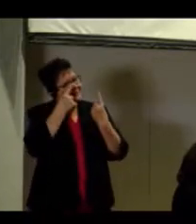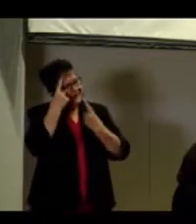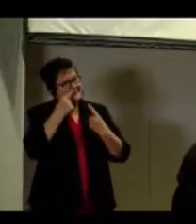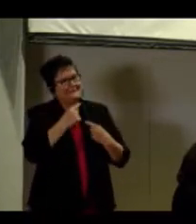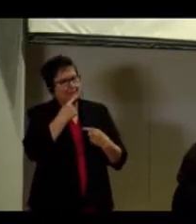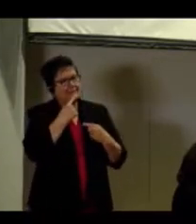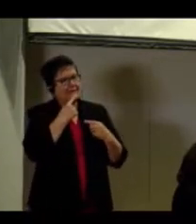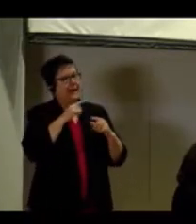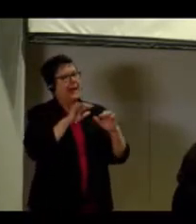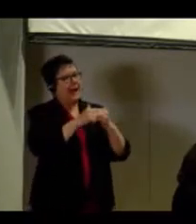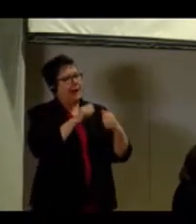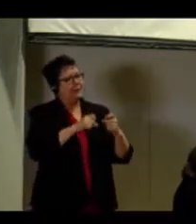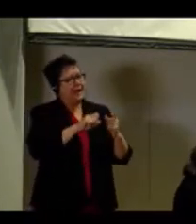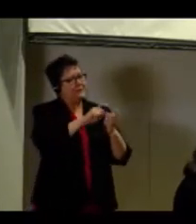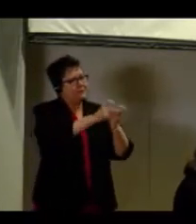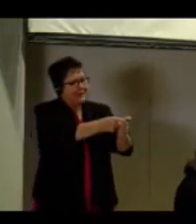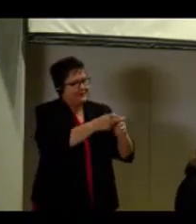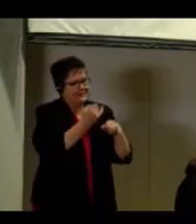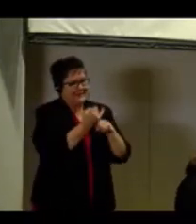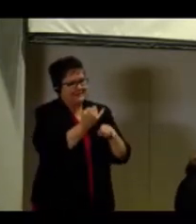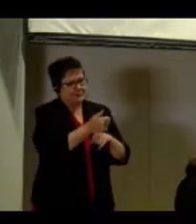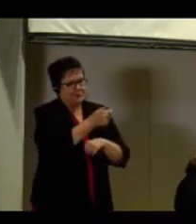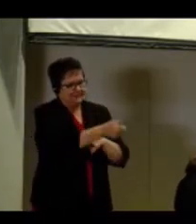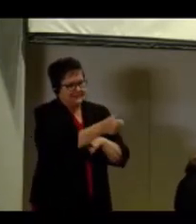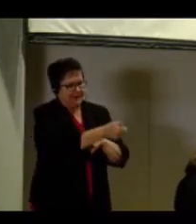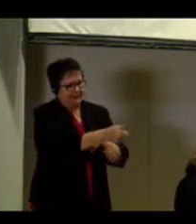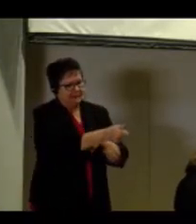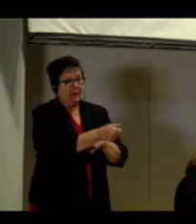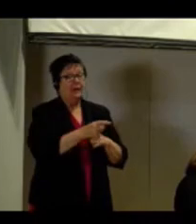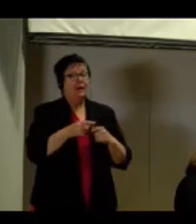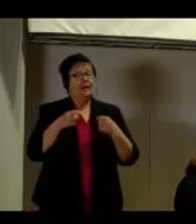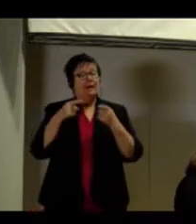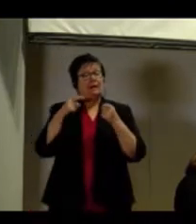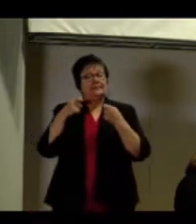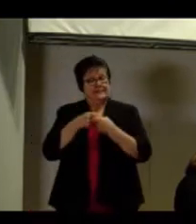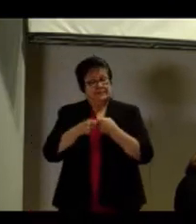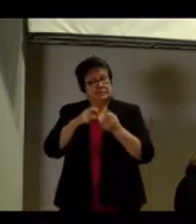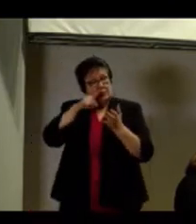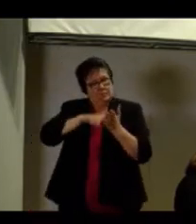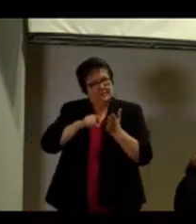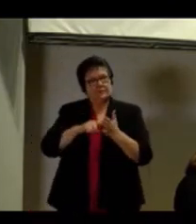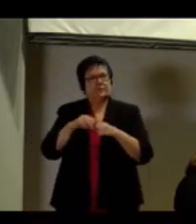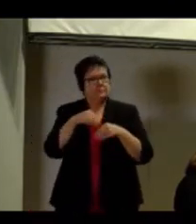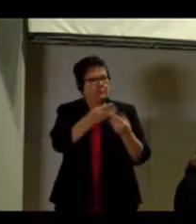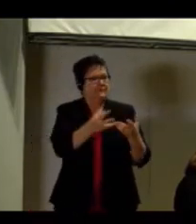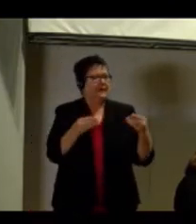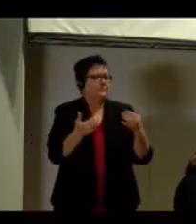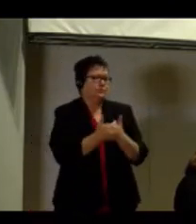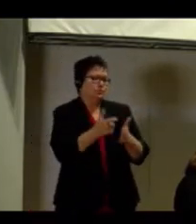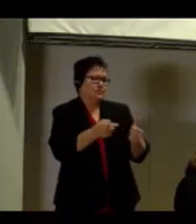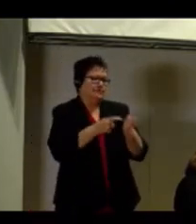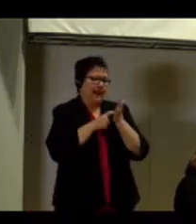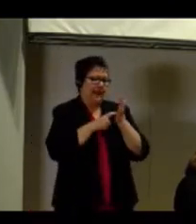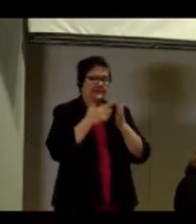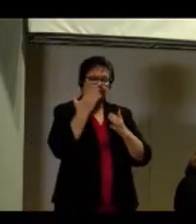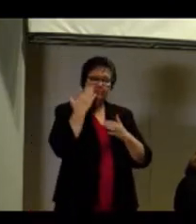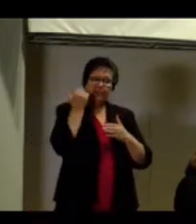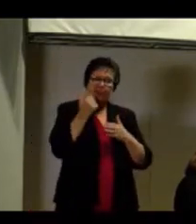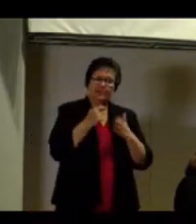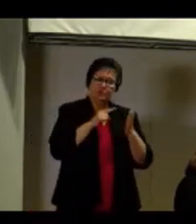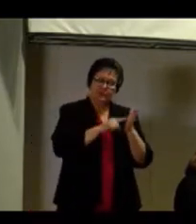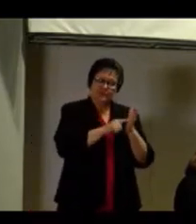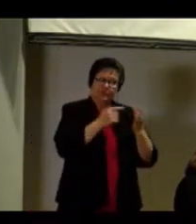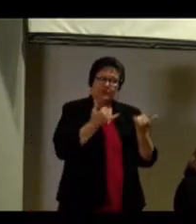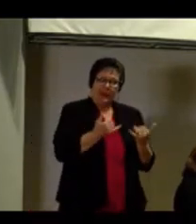then changes the institutions themselves. Digital research places new demands because researchers want different kinds of things from